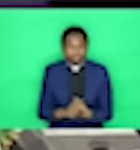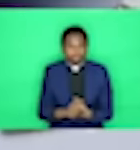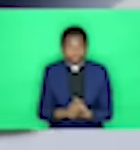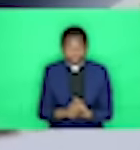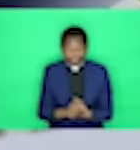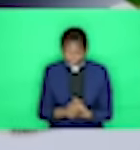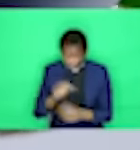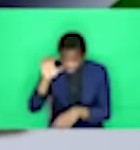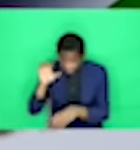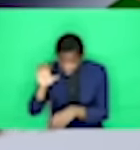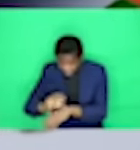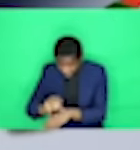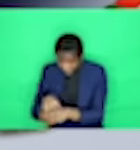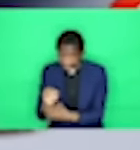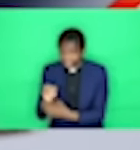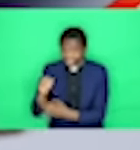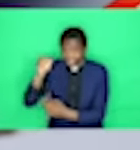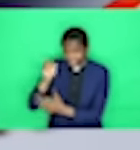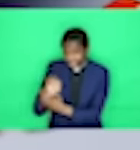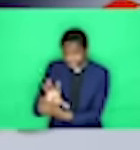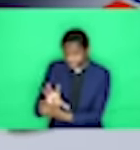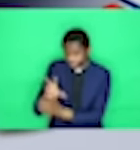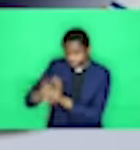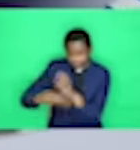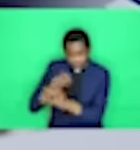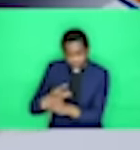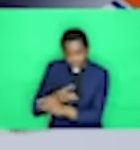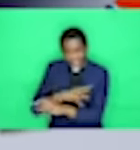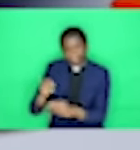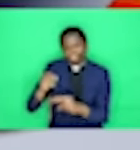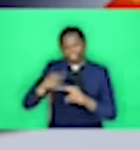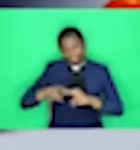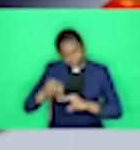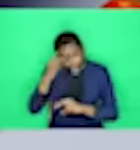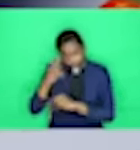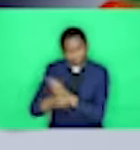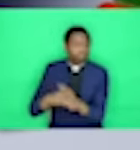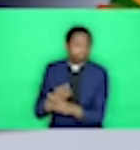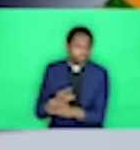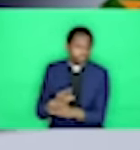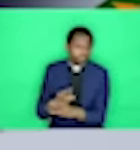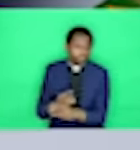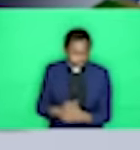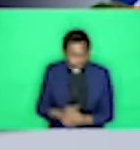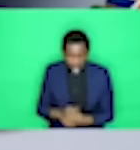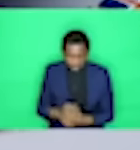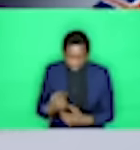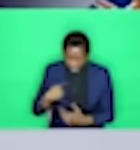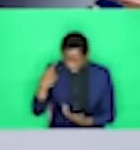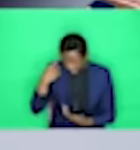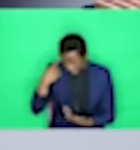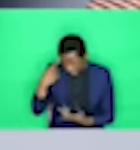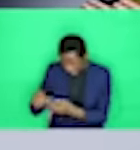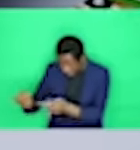the world and the salt of the earth. One area that I believe that the church can